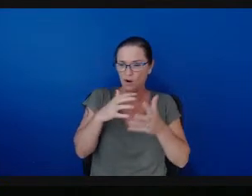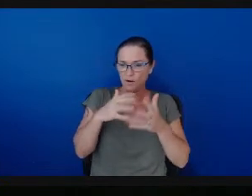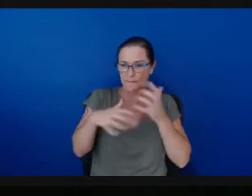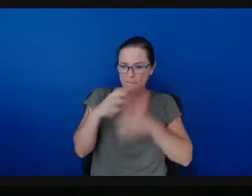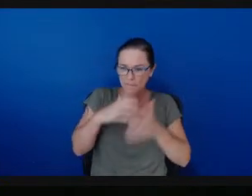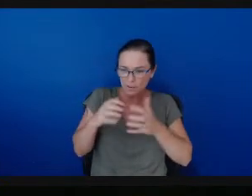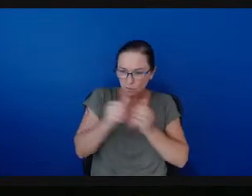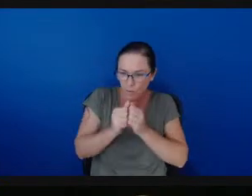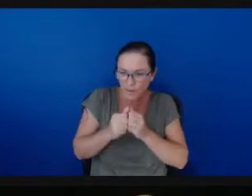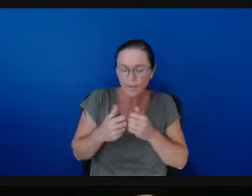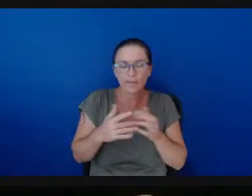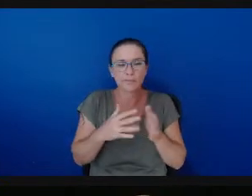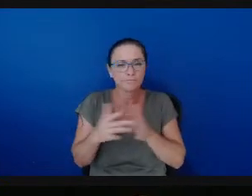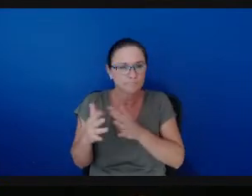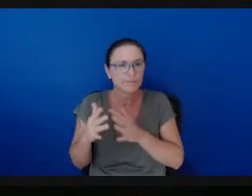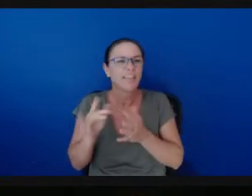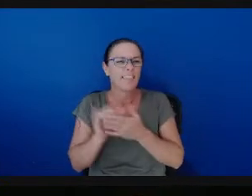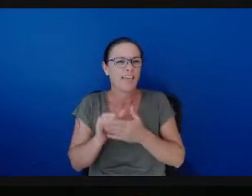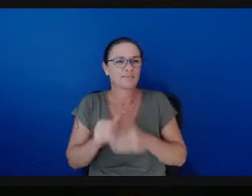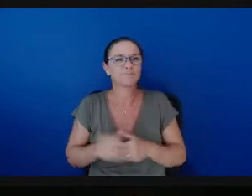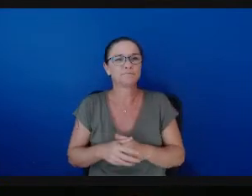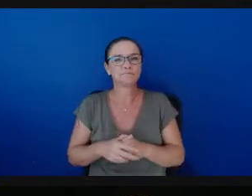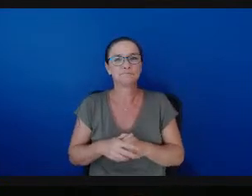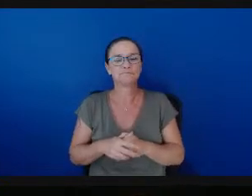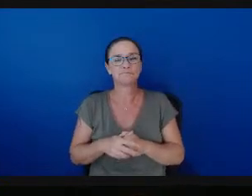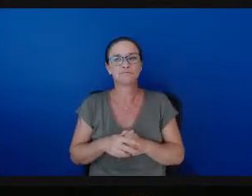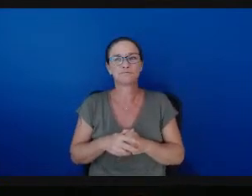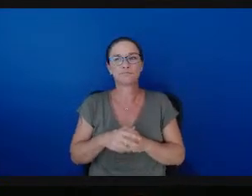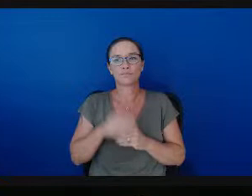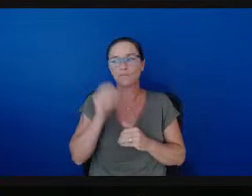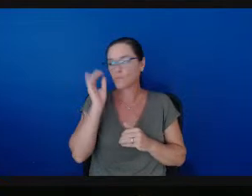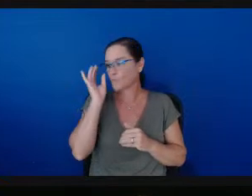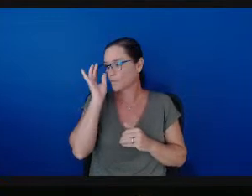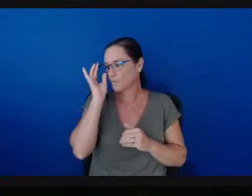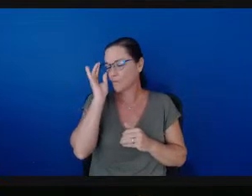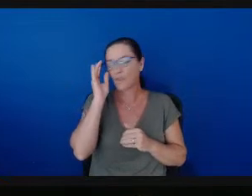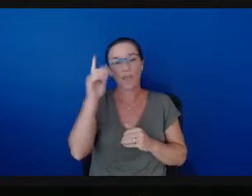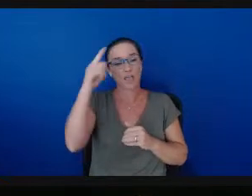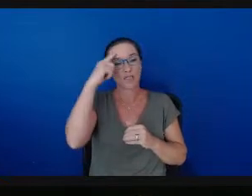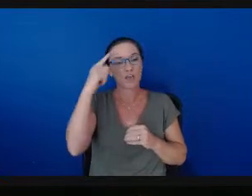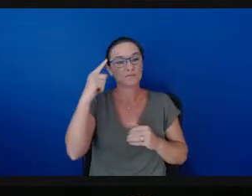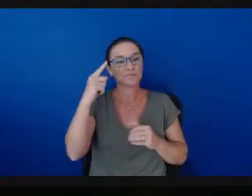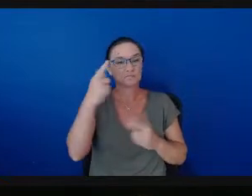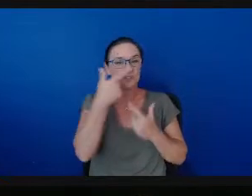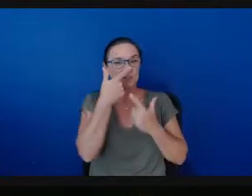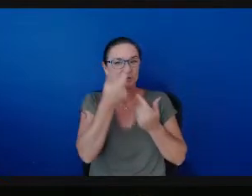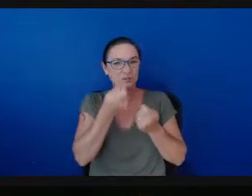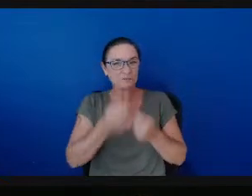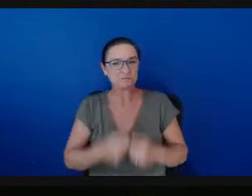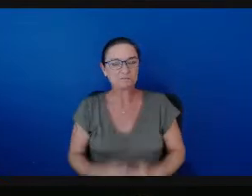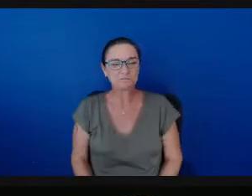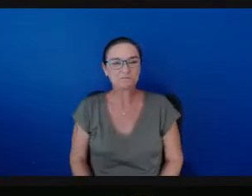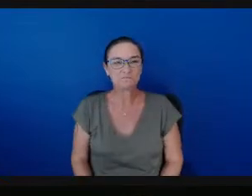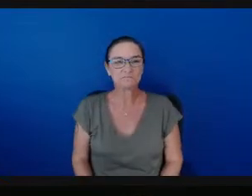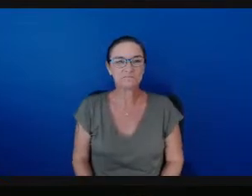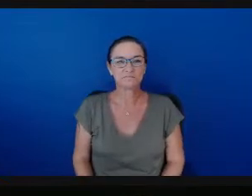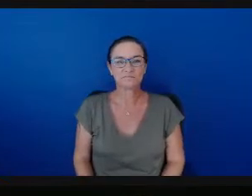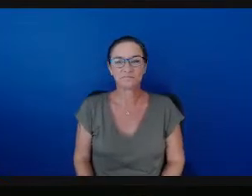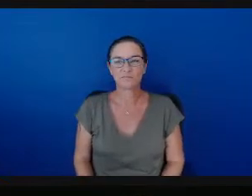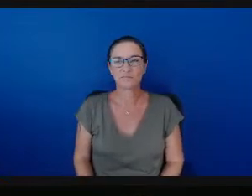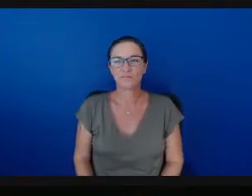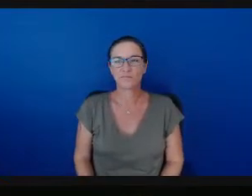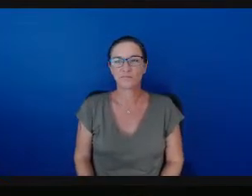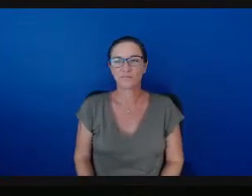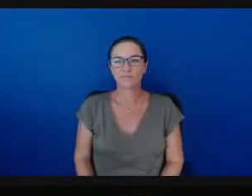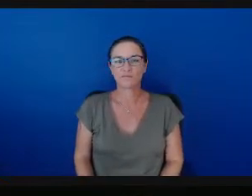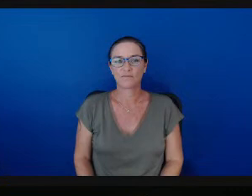that kind of thing. That's where they're coming from that. So I thought it was pretty interesting stuff. And I